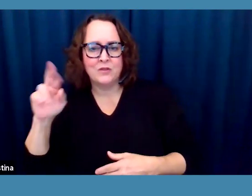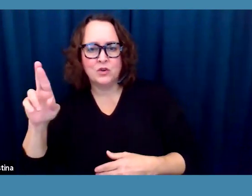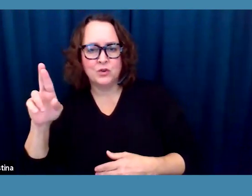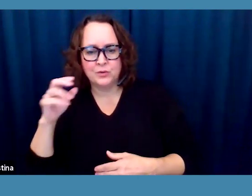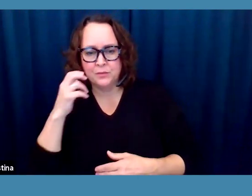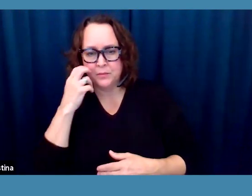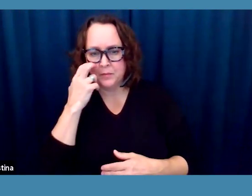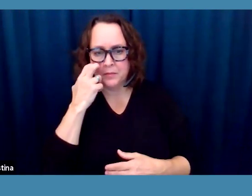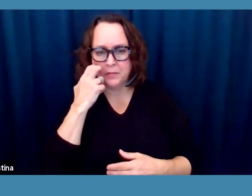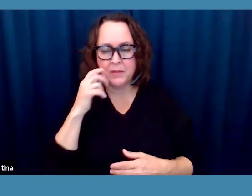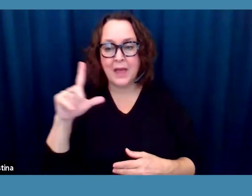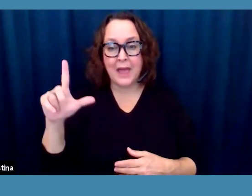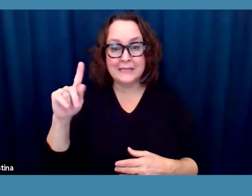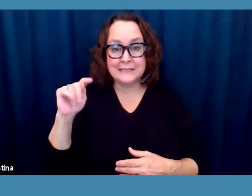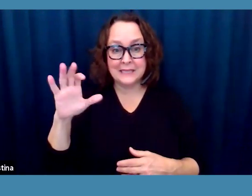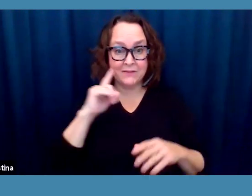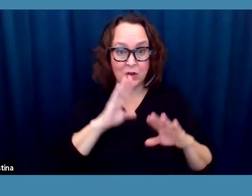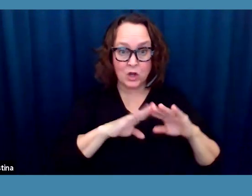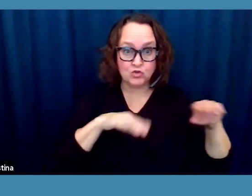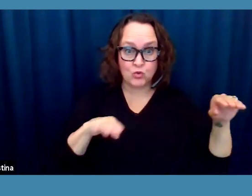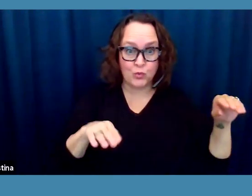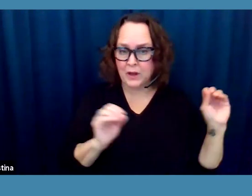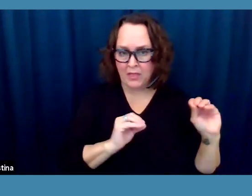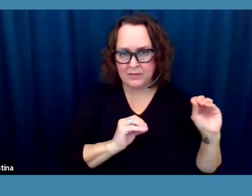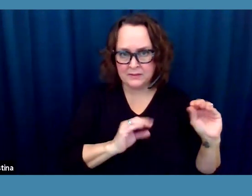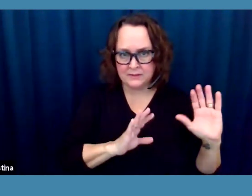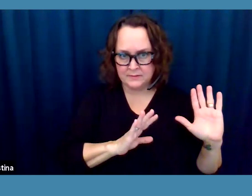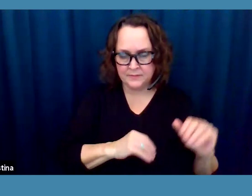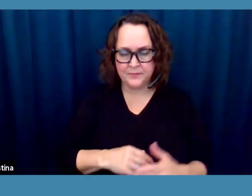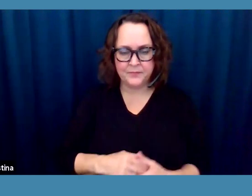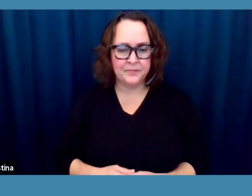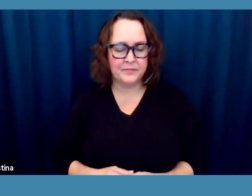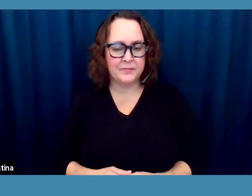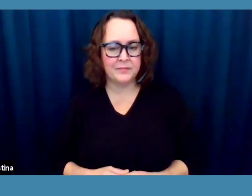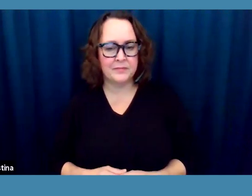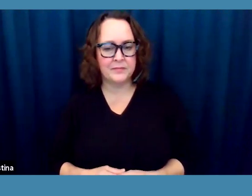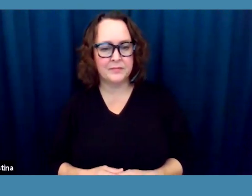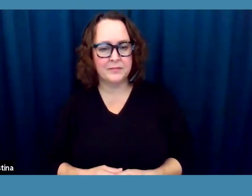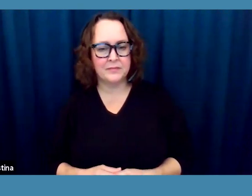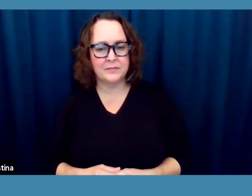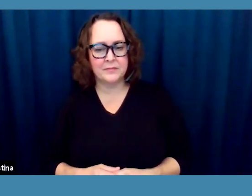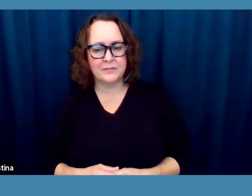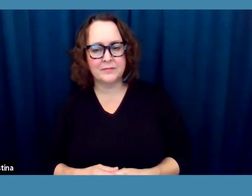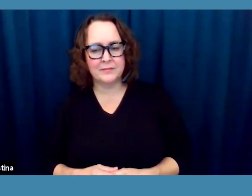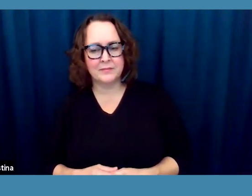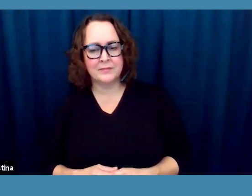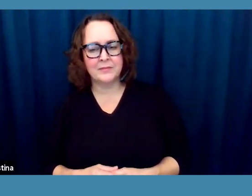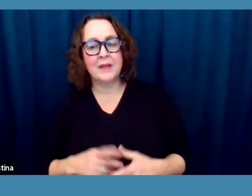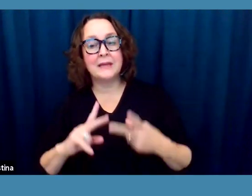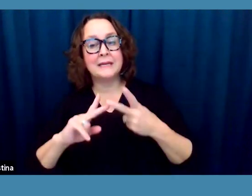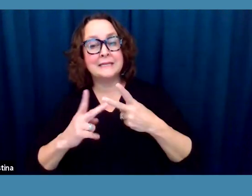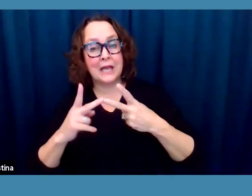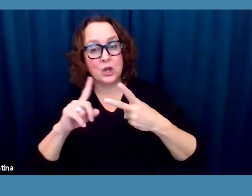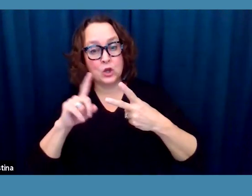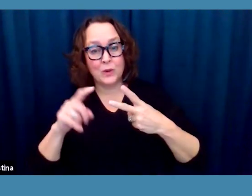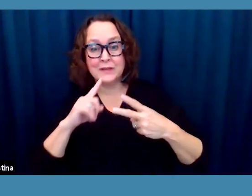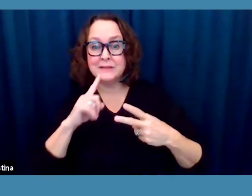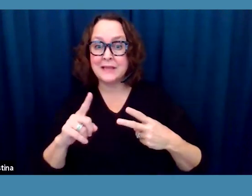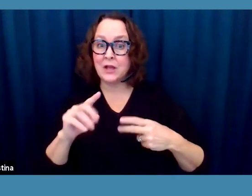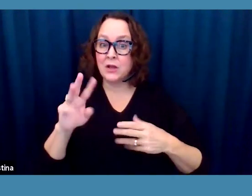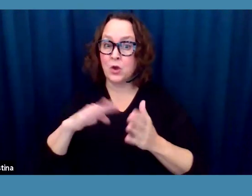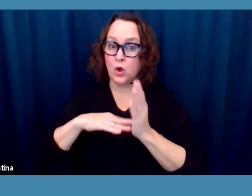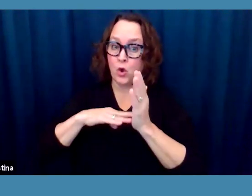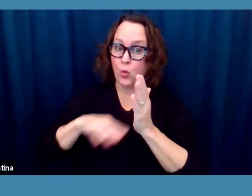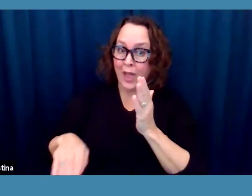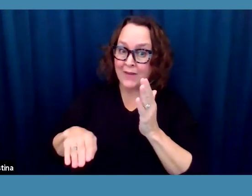no long-term care waiver for children. And I think you just answered this question as well. Is the waiver available to minors with